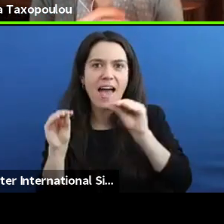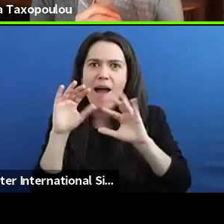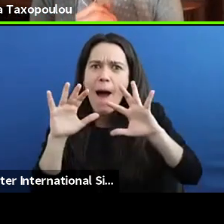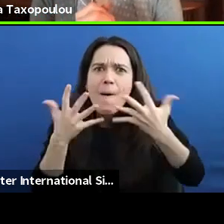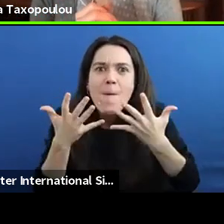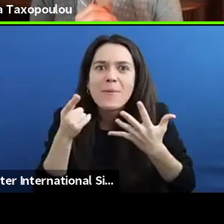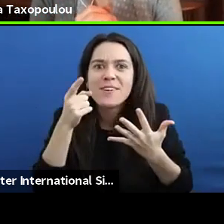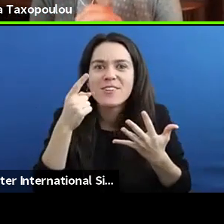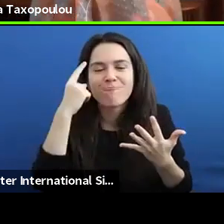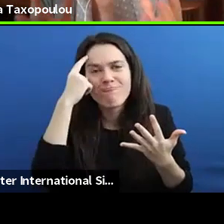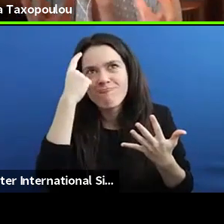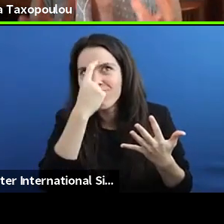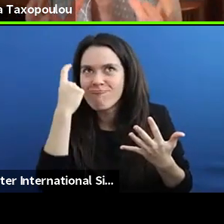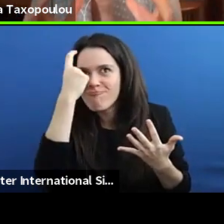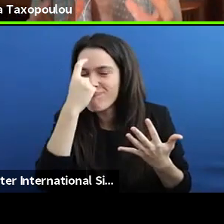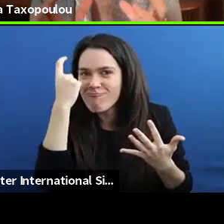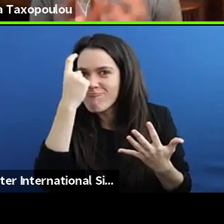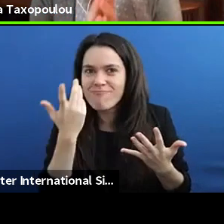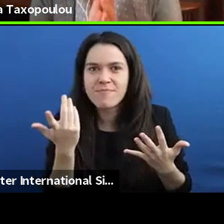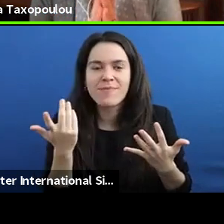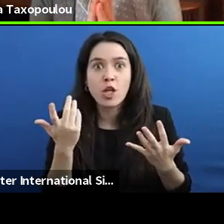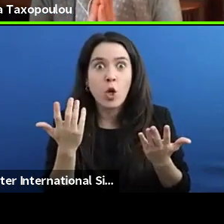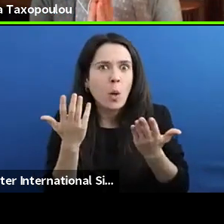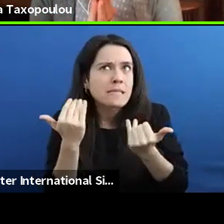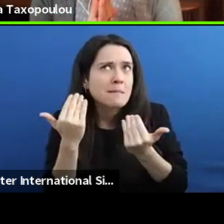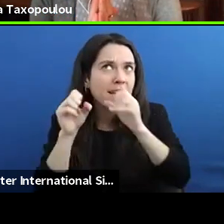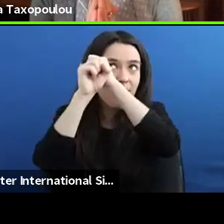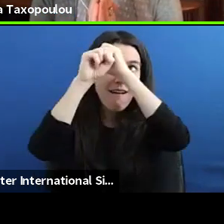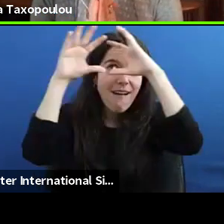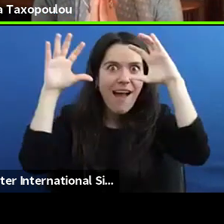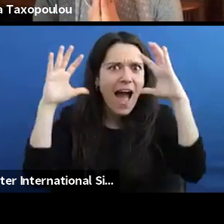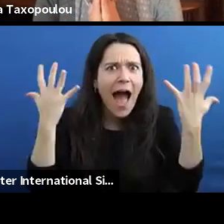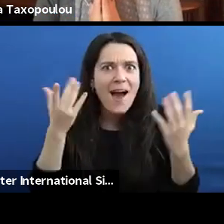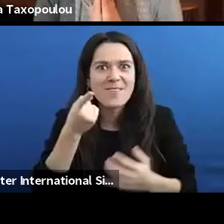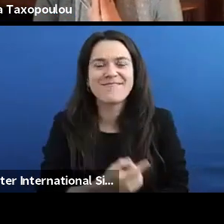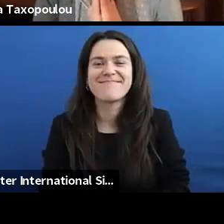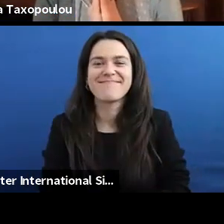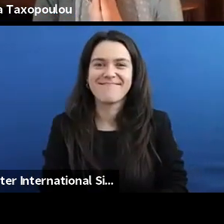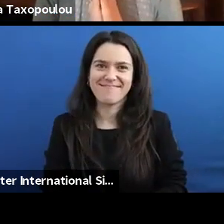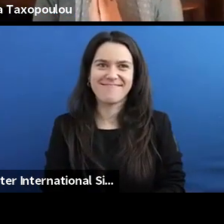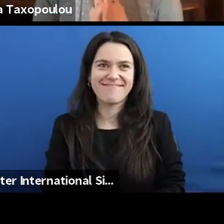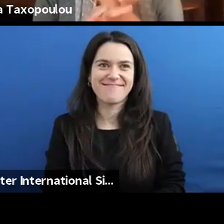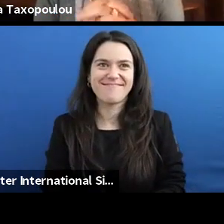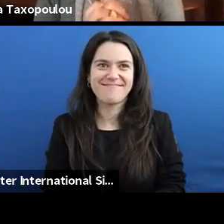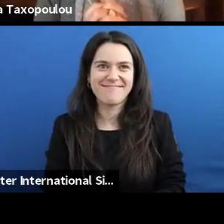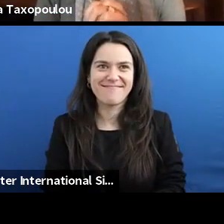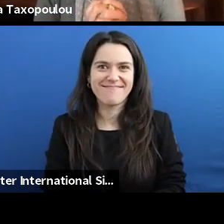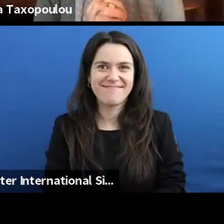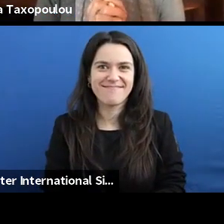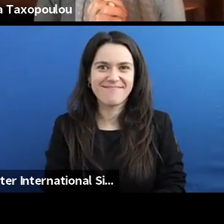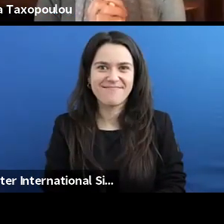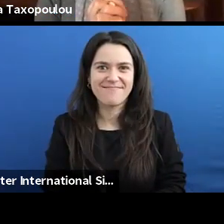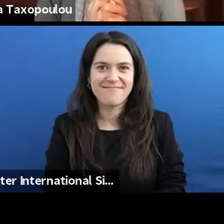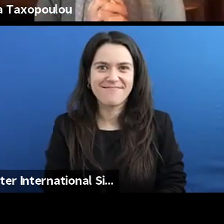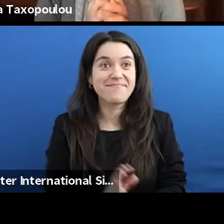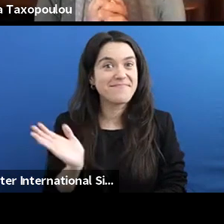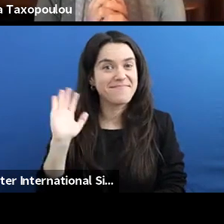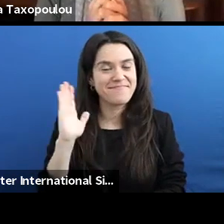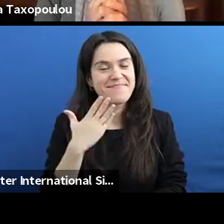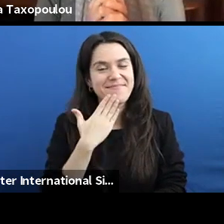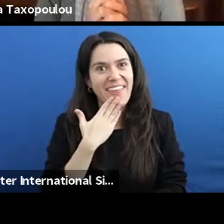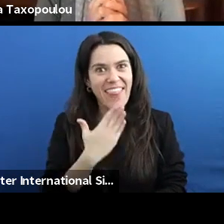shapes it will take, and what do you expect from it? Hello, it's nice to be among you. I'm very honored